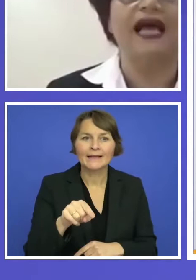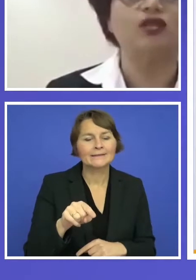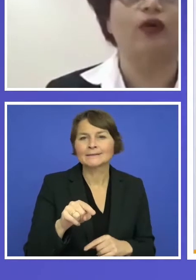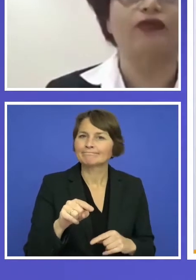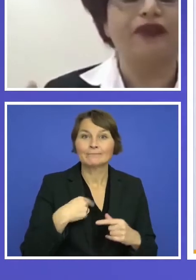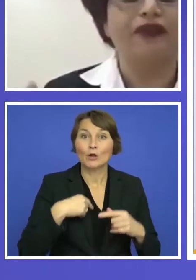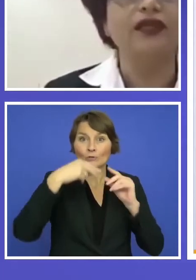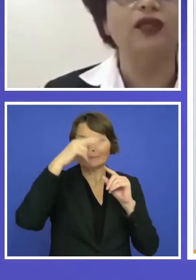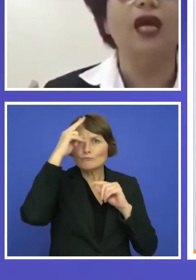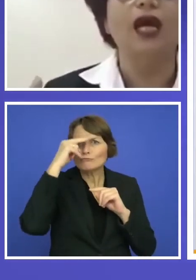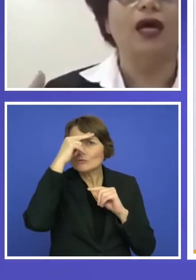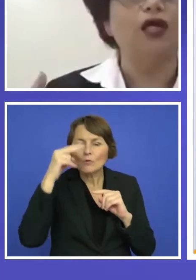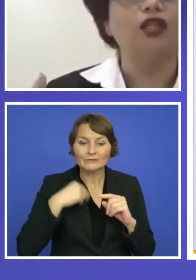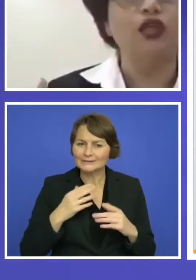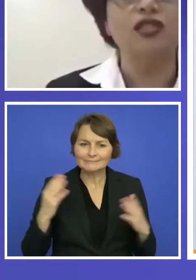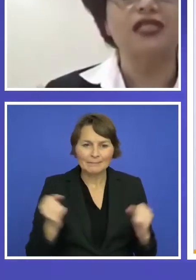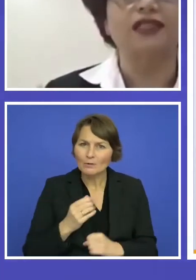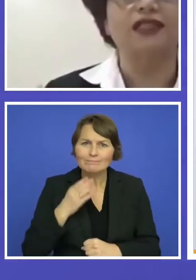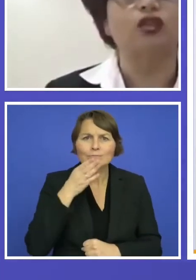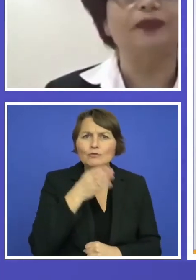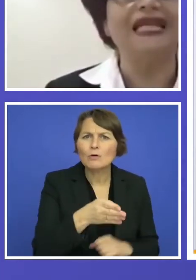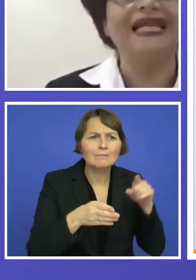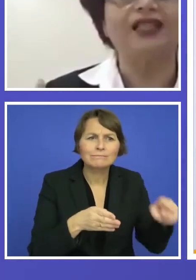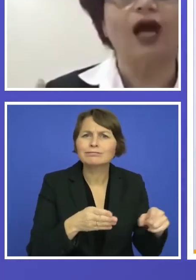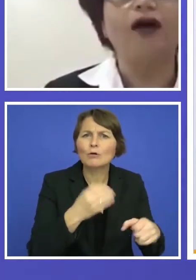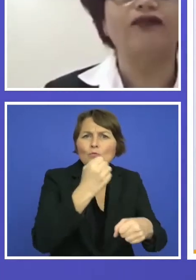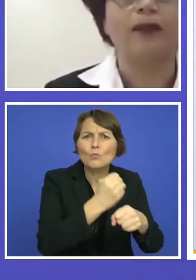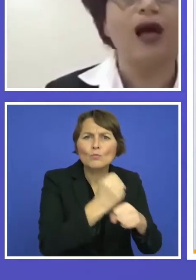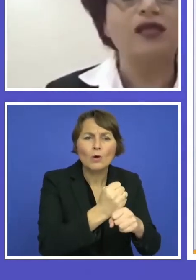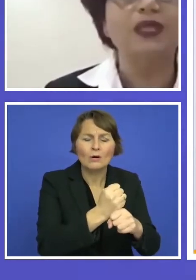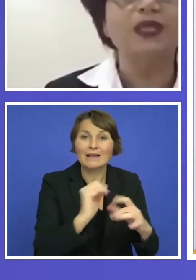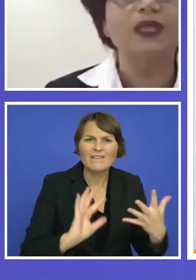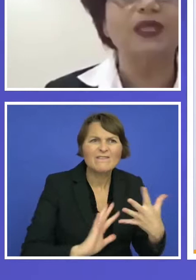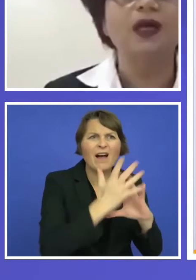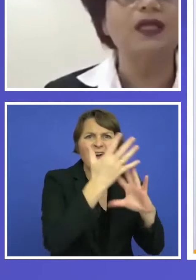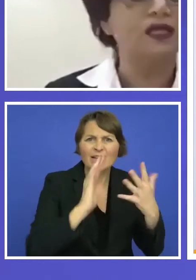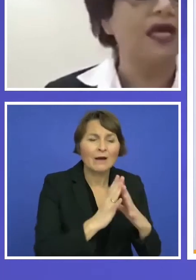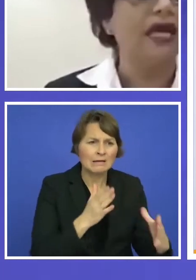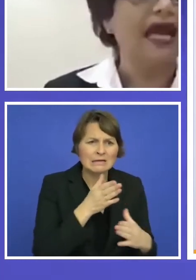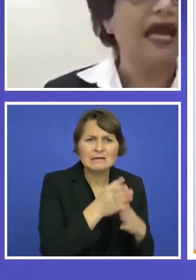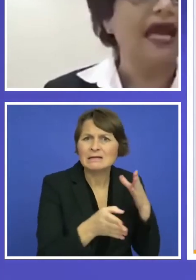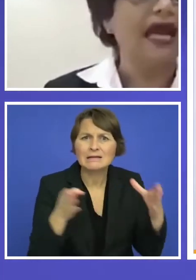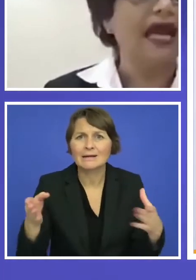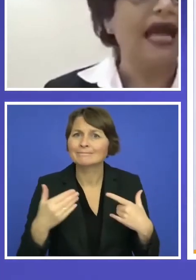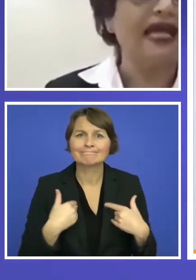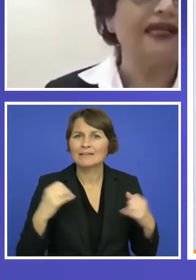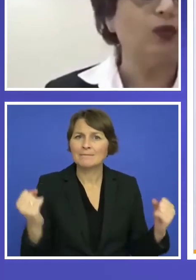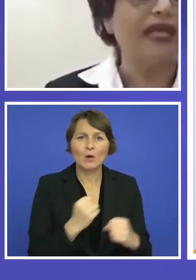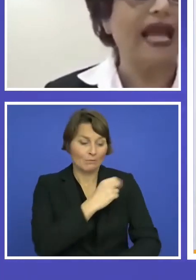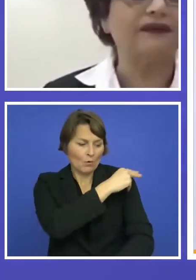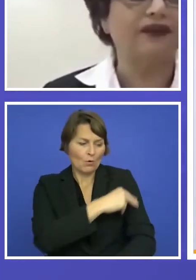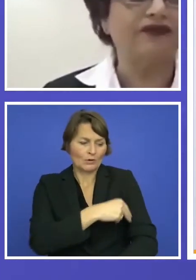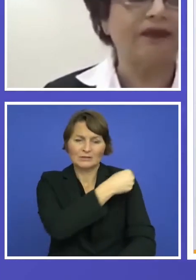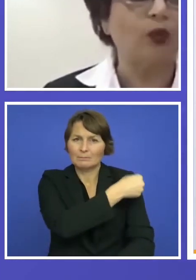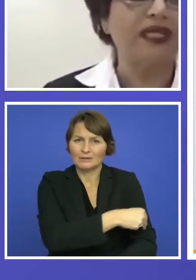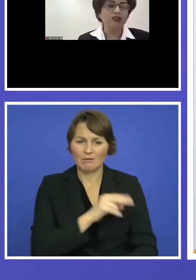to pass over fire. Nurses started to be led off from hospitals. And